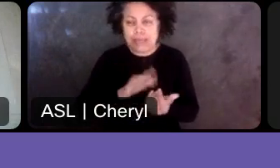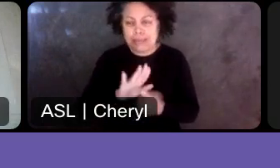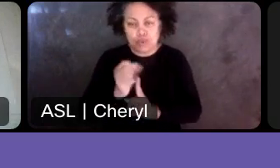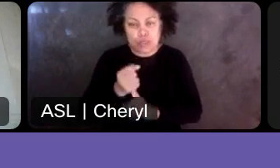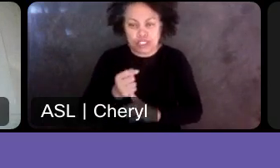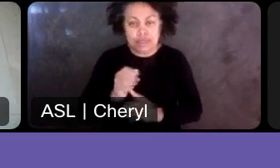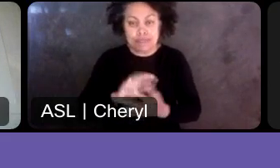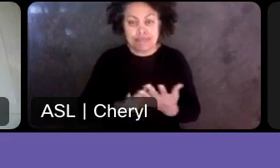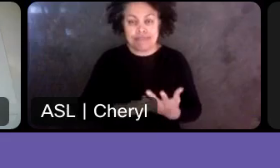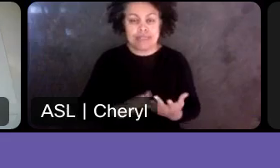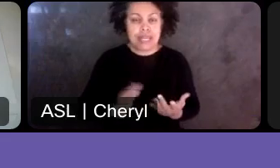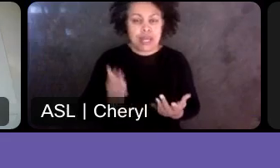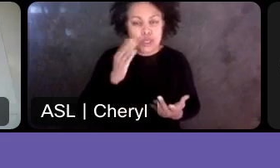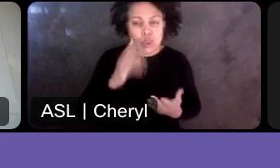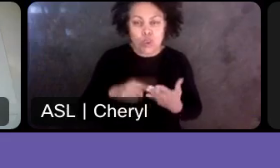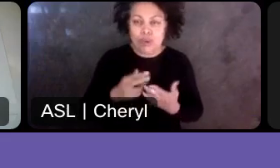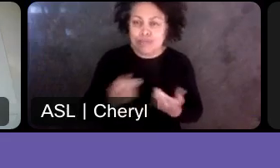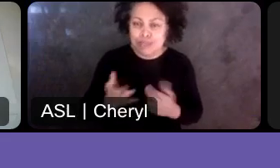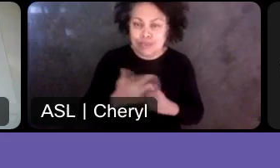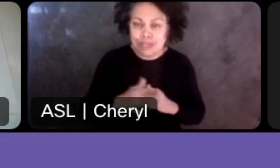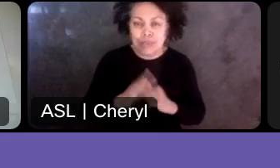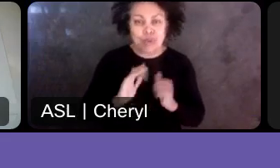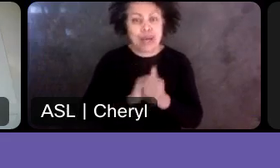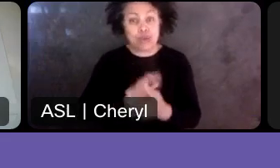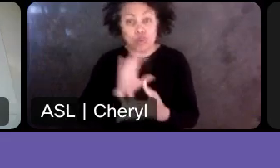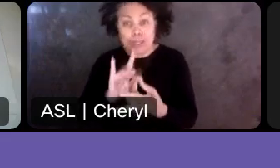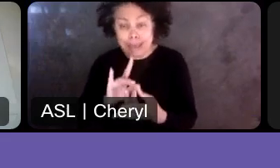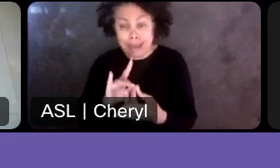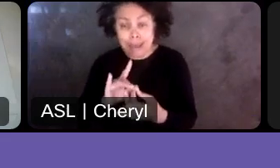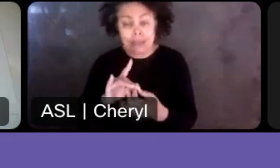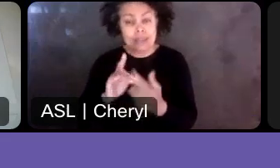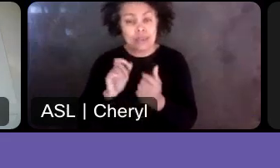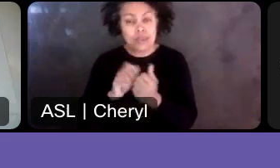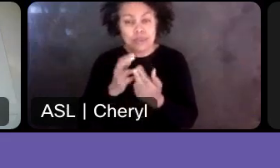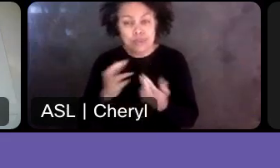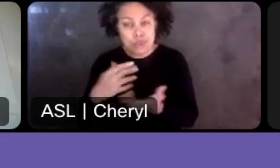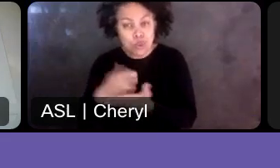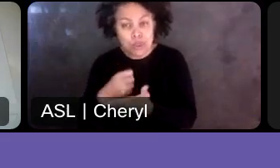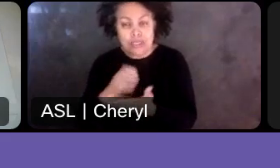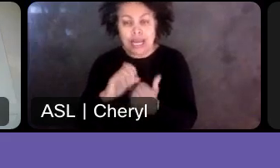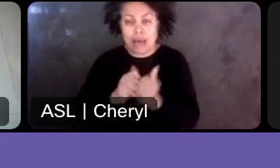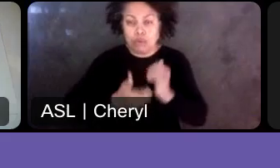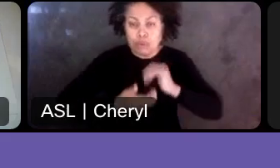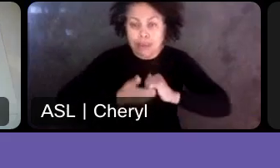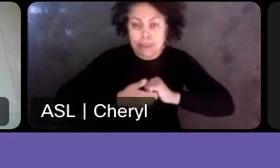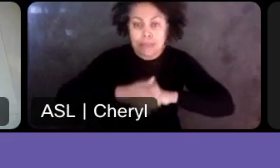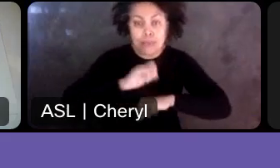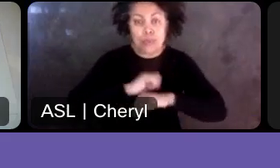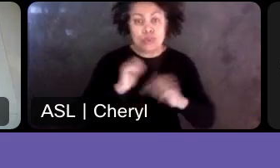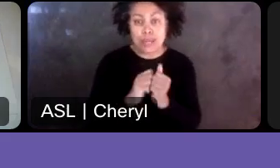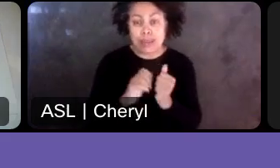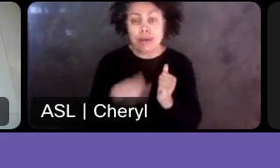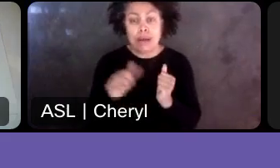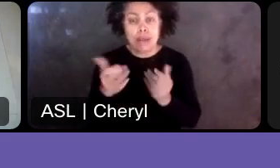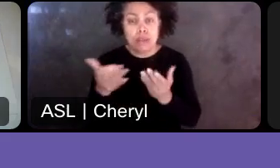far. Knowing your resources and how to connect with resources, collaborate with the resources and services in your